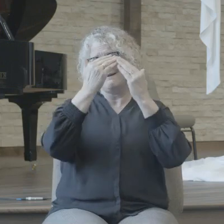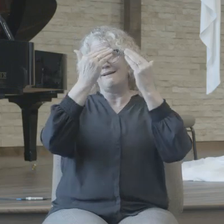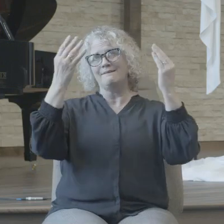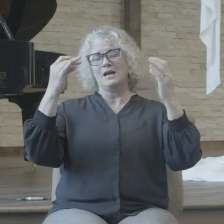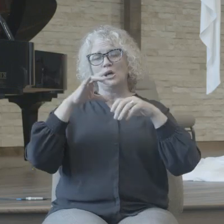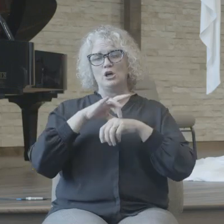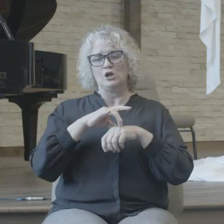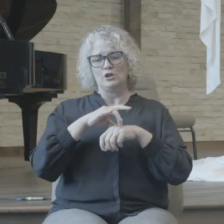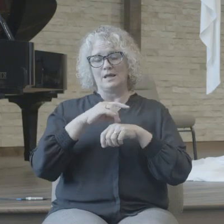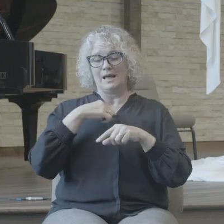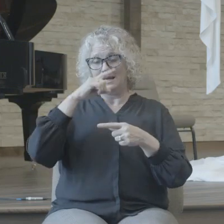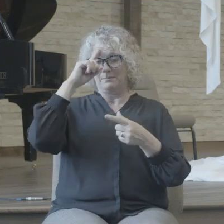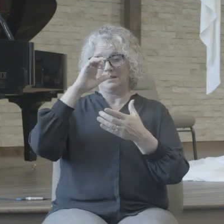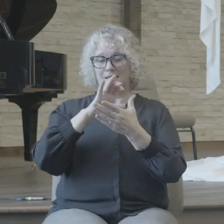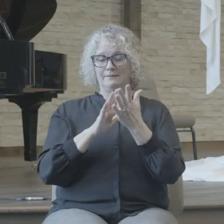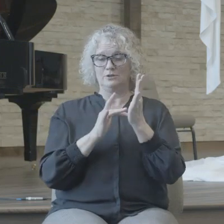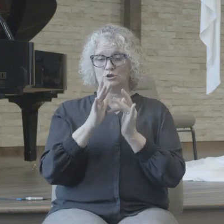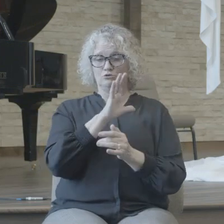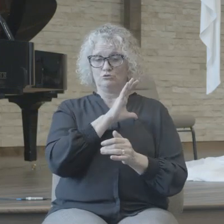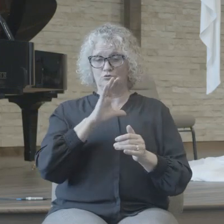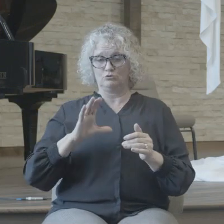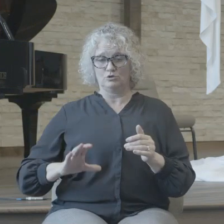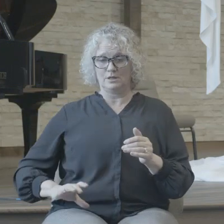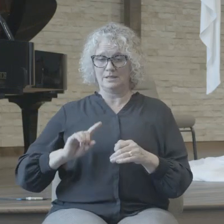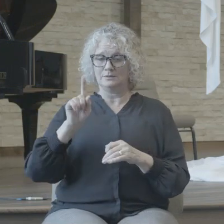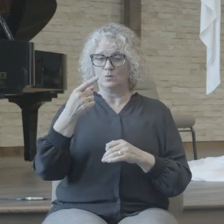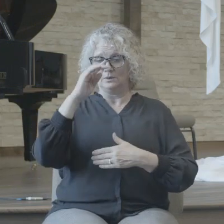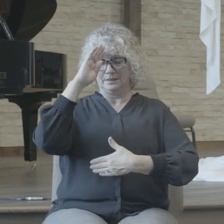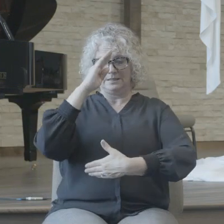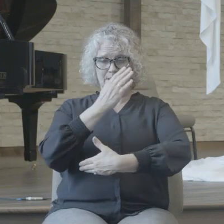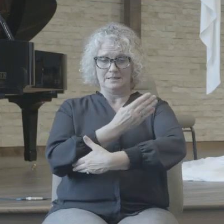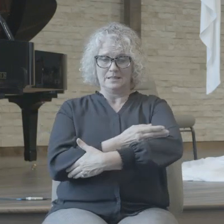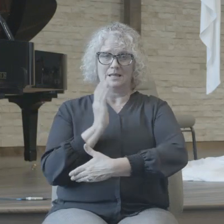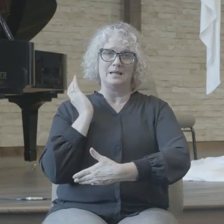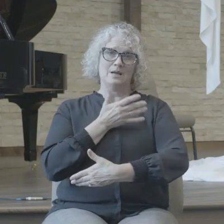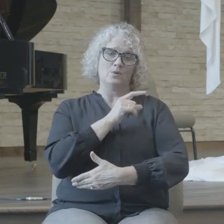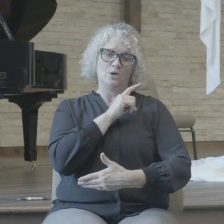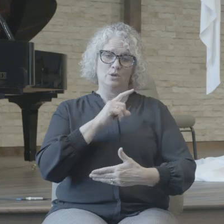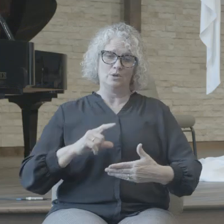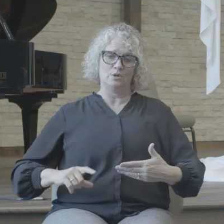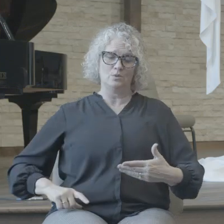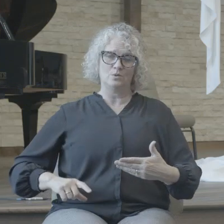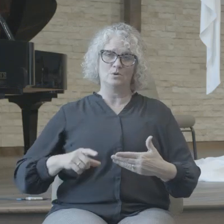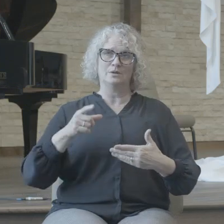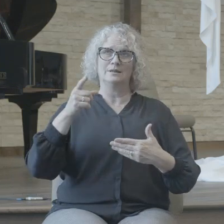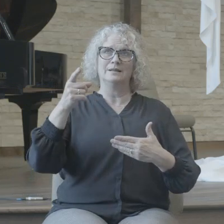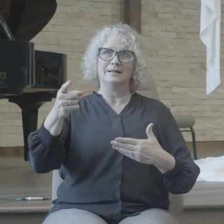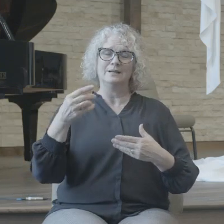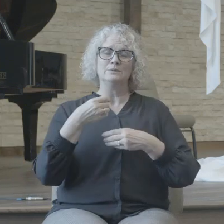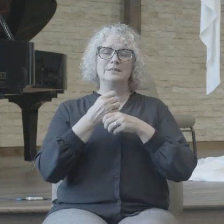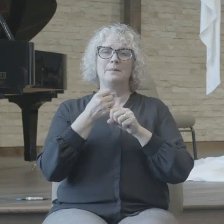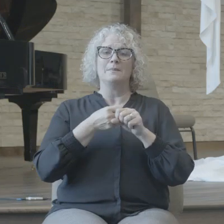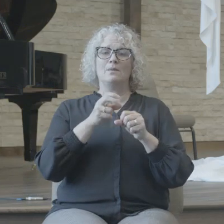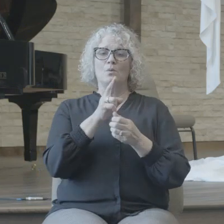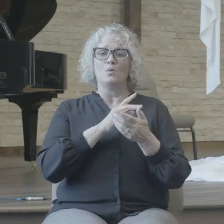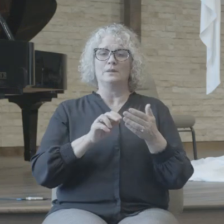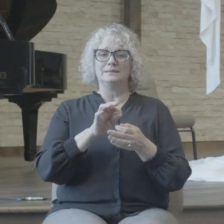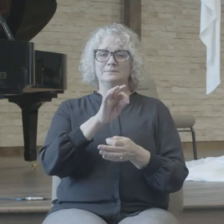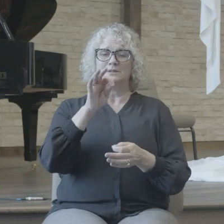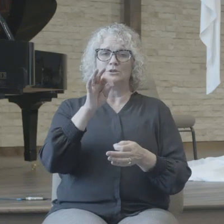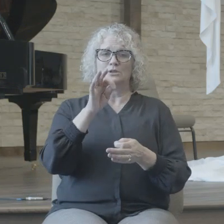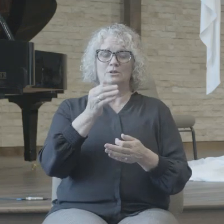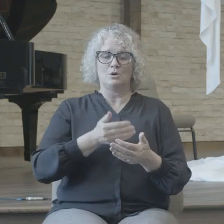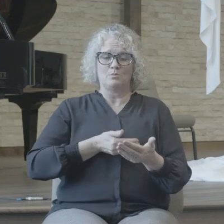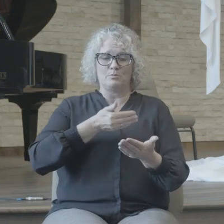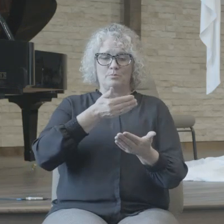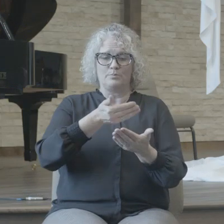earth. I believe in Jesus Christ, his only Son, our Lord, who was conceived by the Holy Spirit,